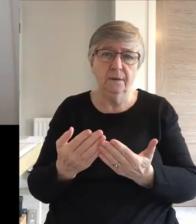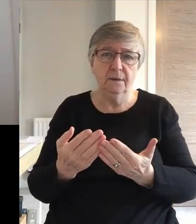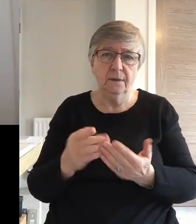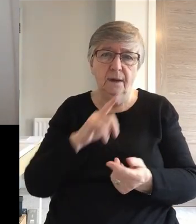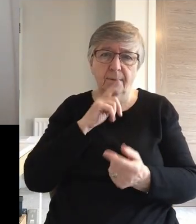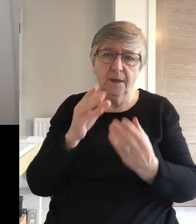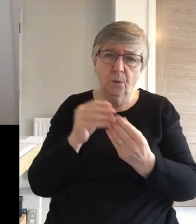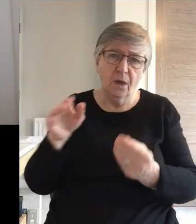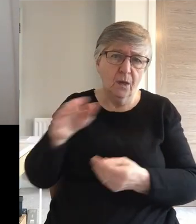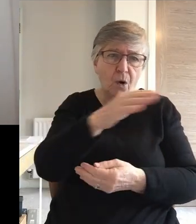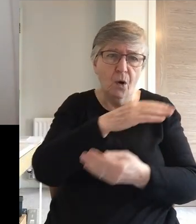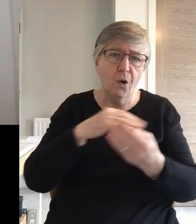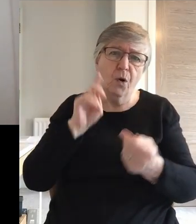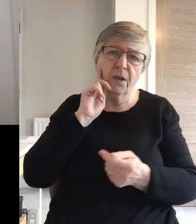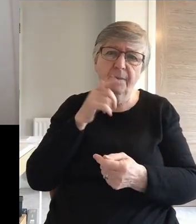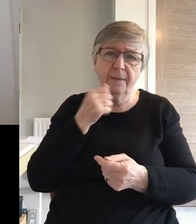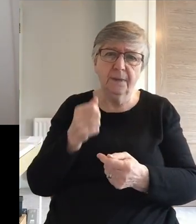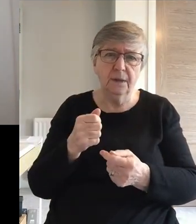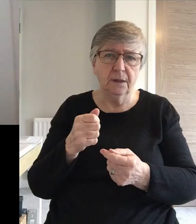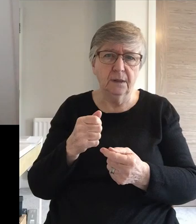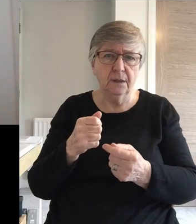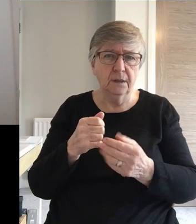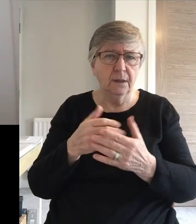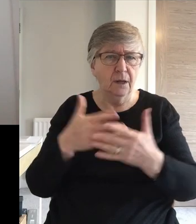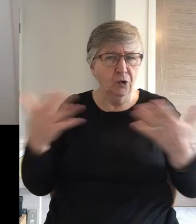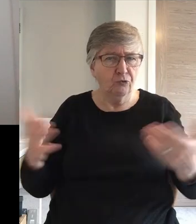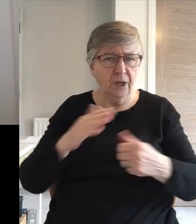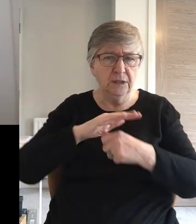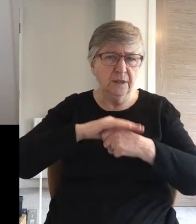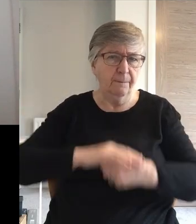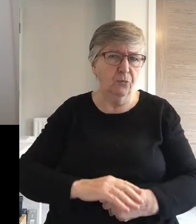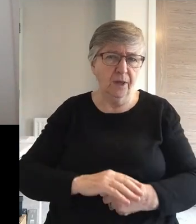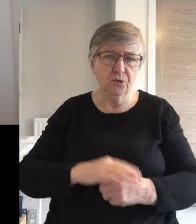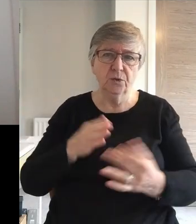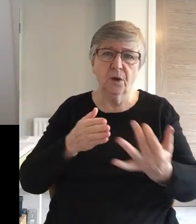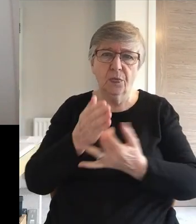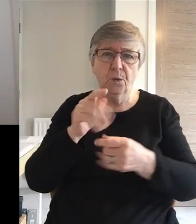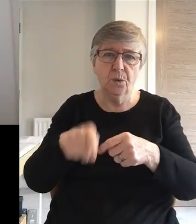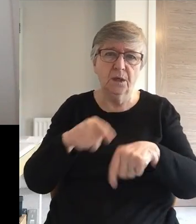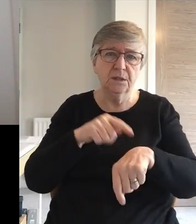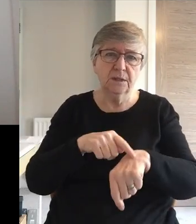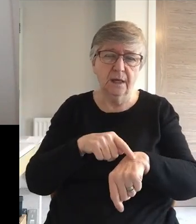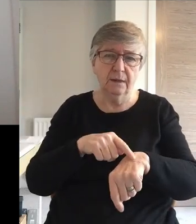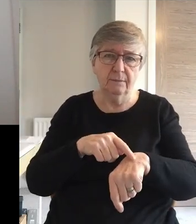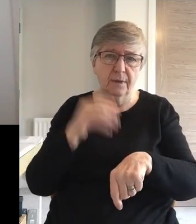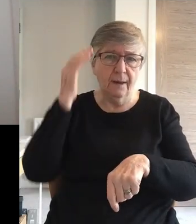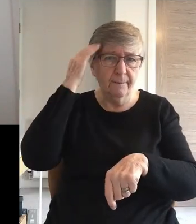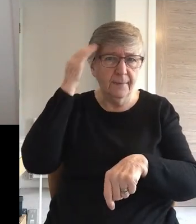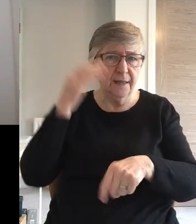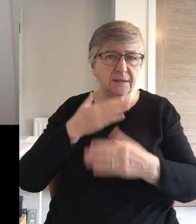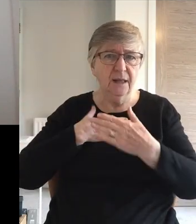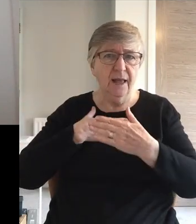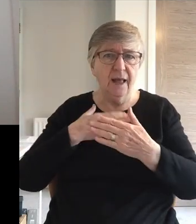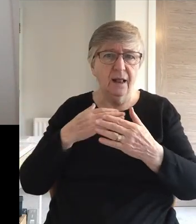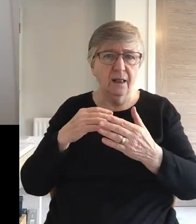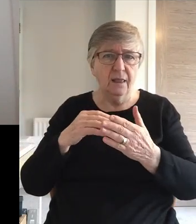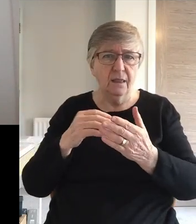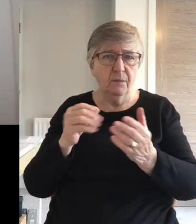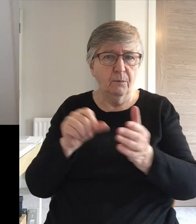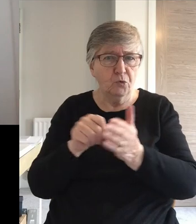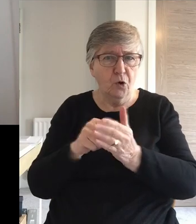And be with all suffering major anxiety or depression through it all. Mental health issues have been highlighted